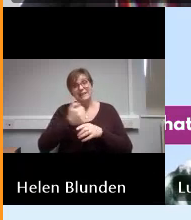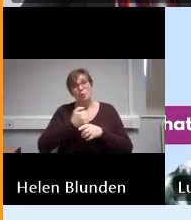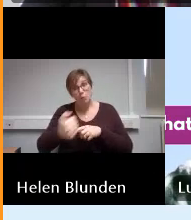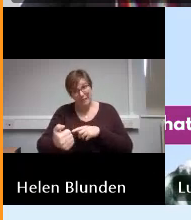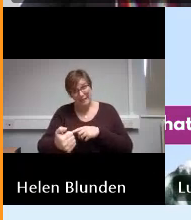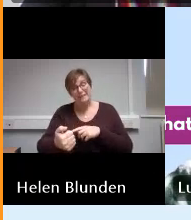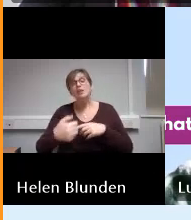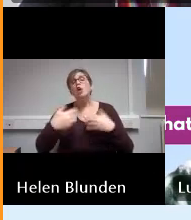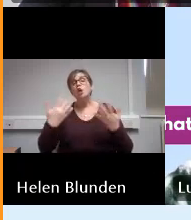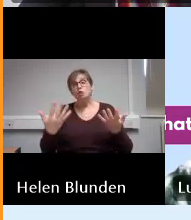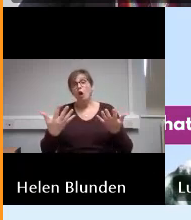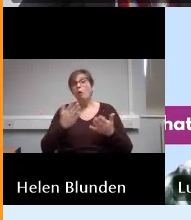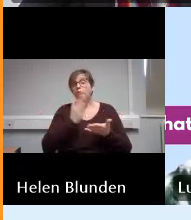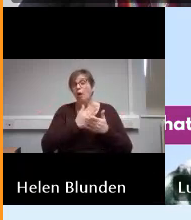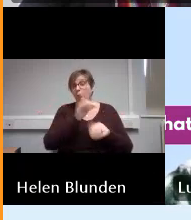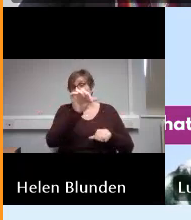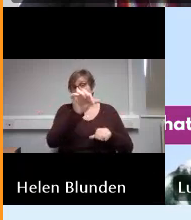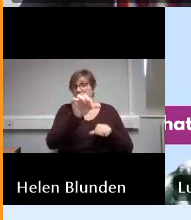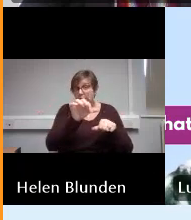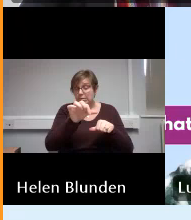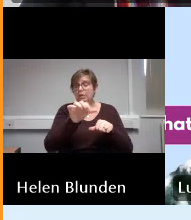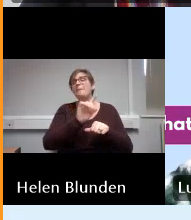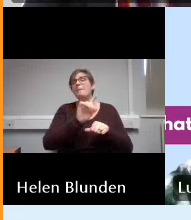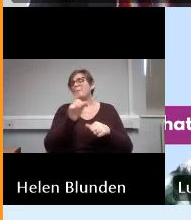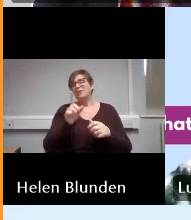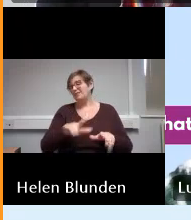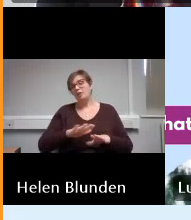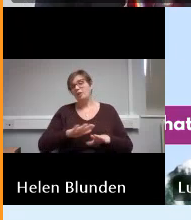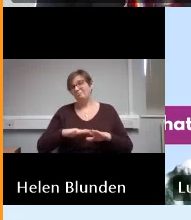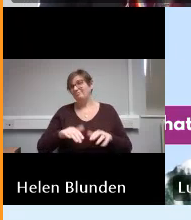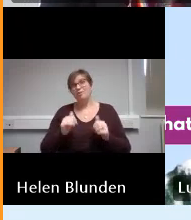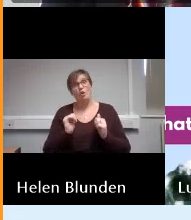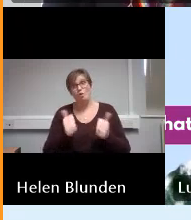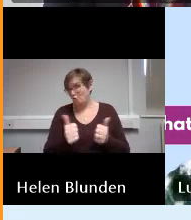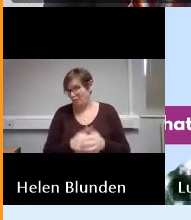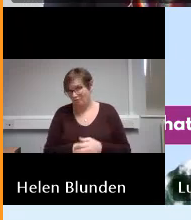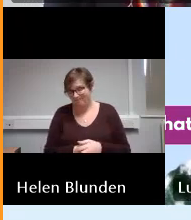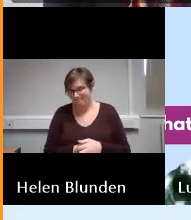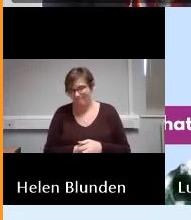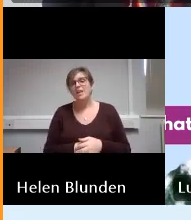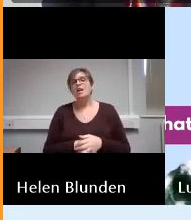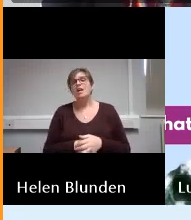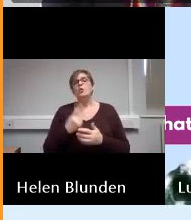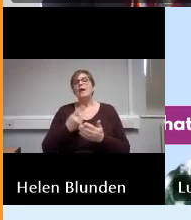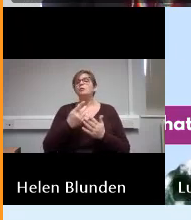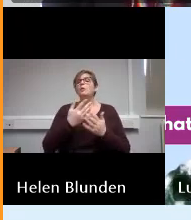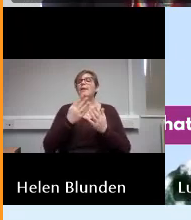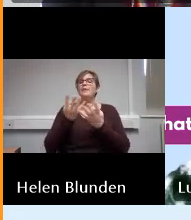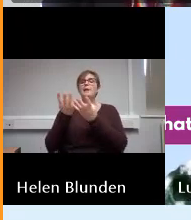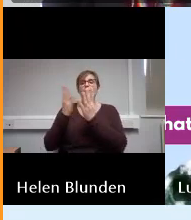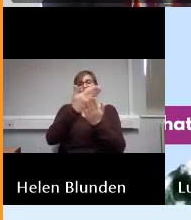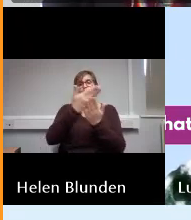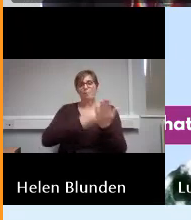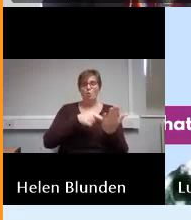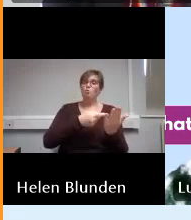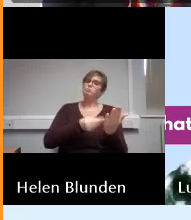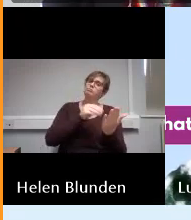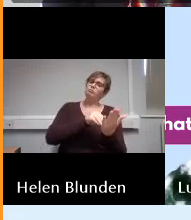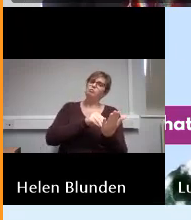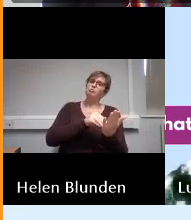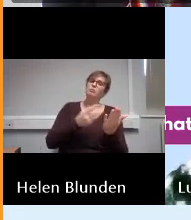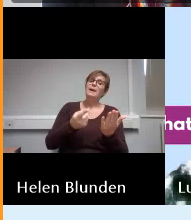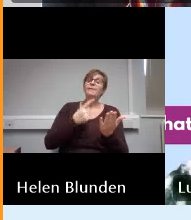it has come down, but it's obviously not good. So that's where that board report would be reporting something that is going in